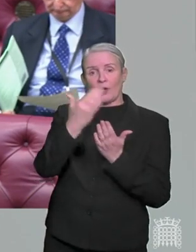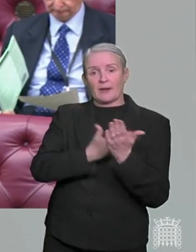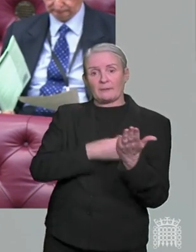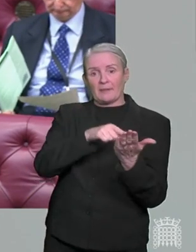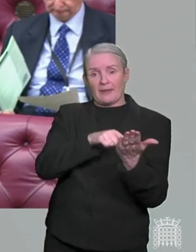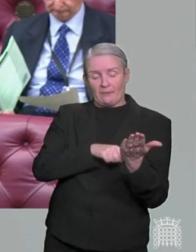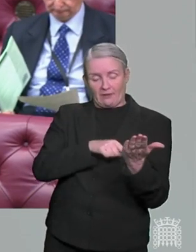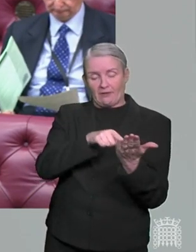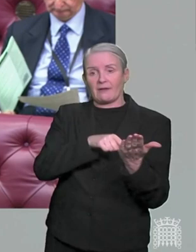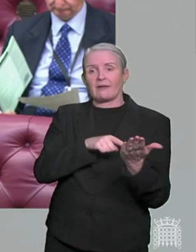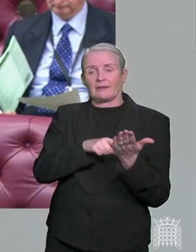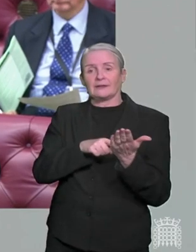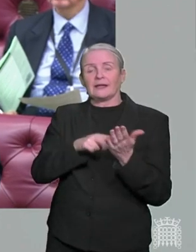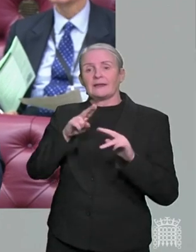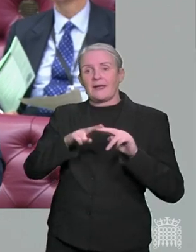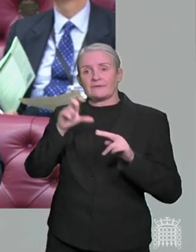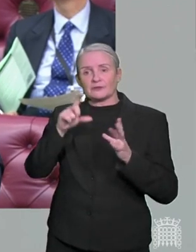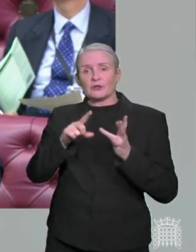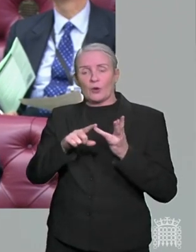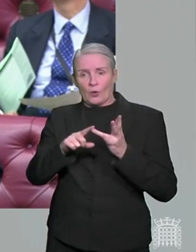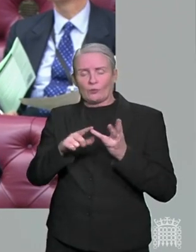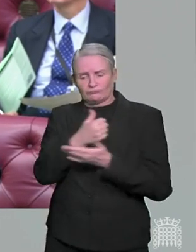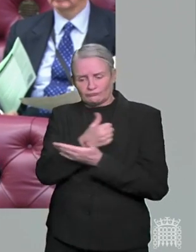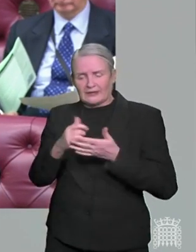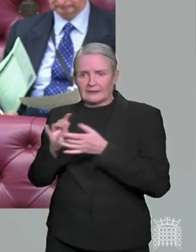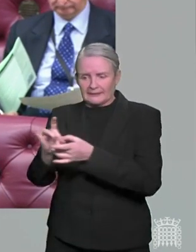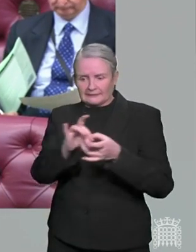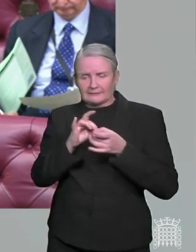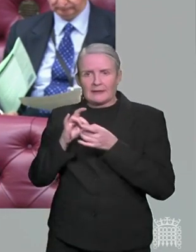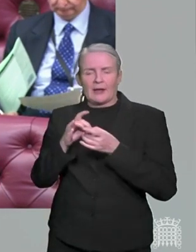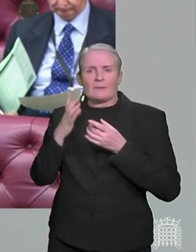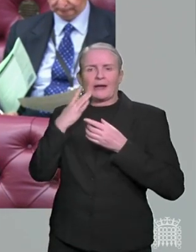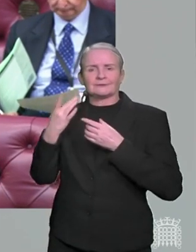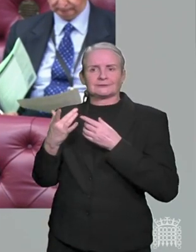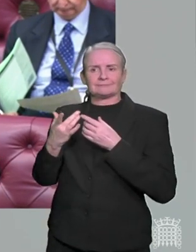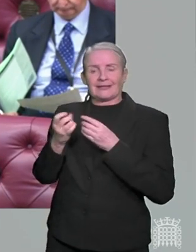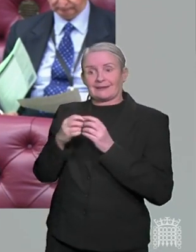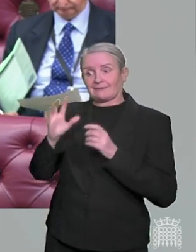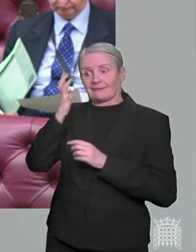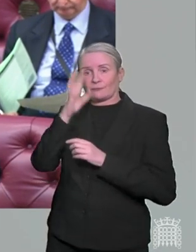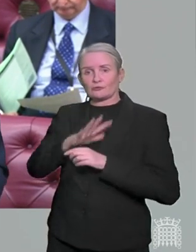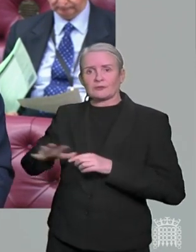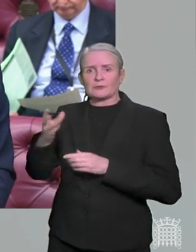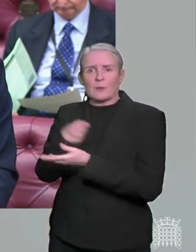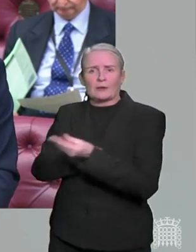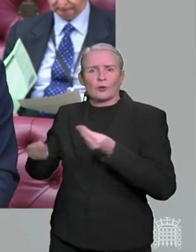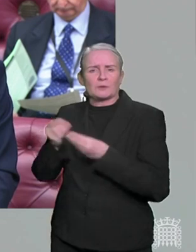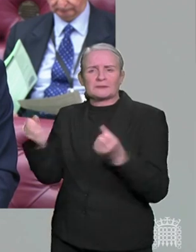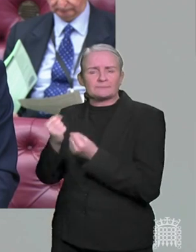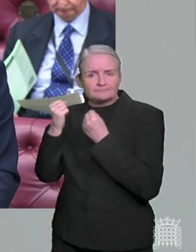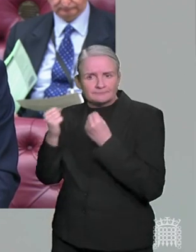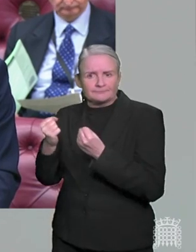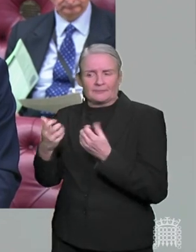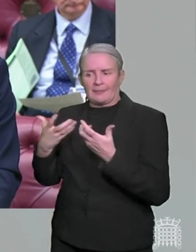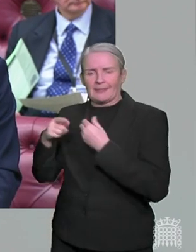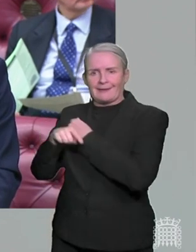FCDO regularly engage with international partners to address rising debt vulnerabilities in developing countries. The UK also coordinates with